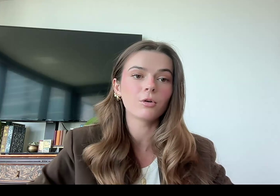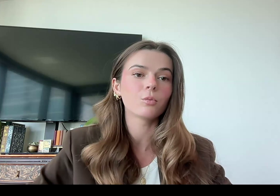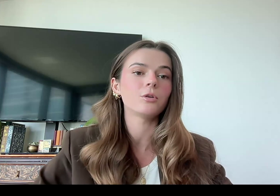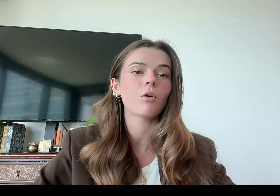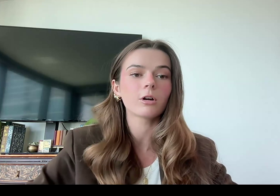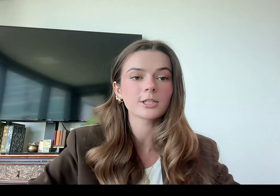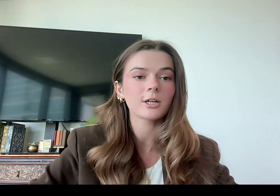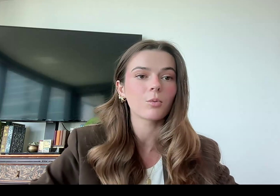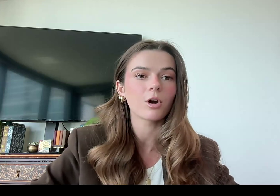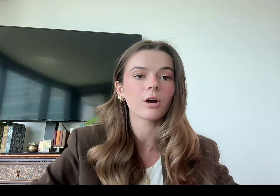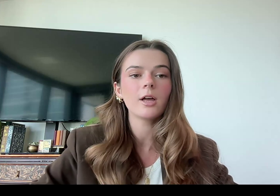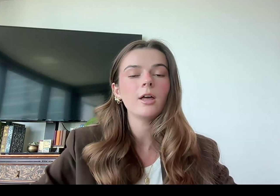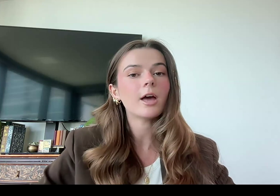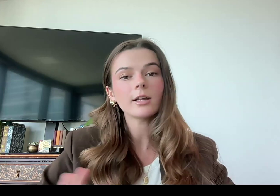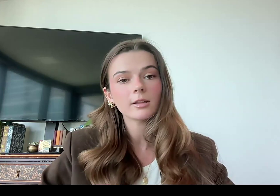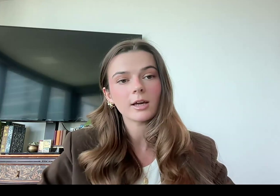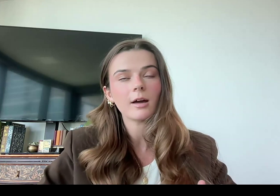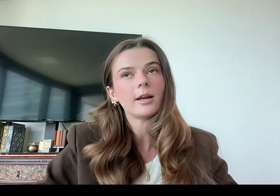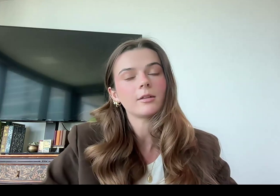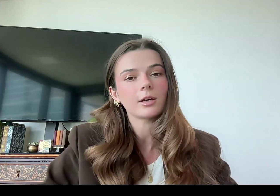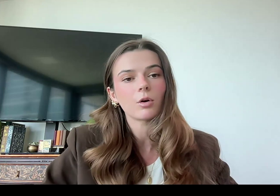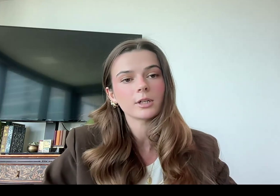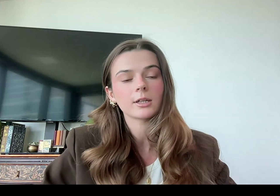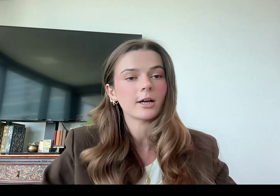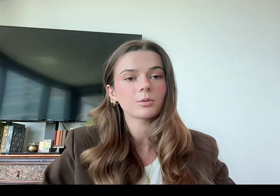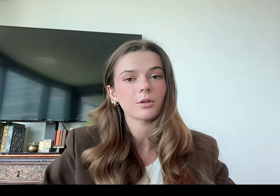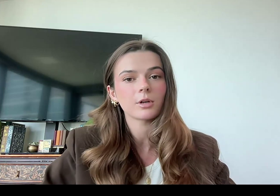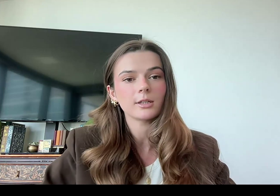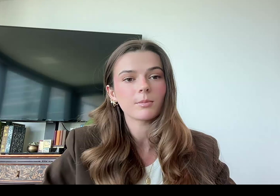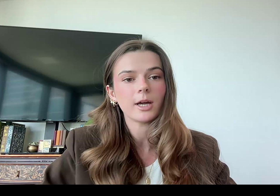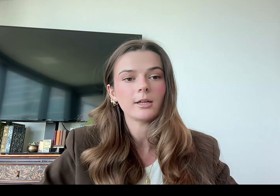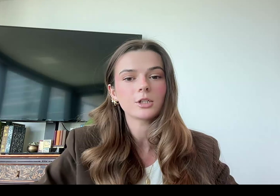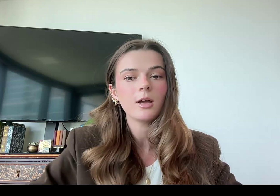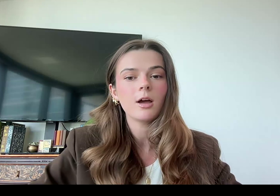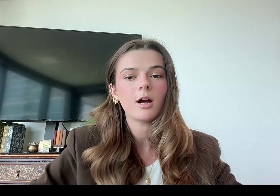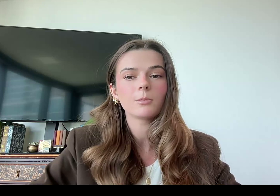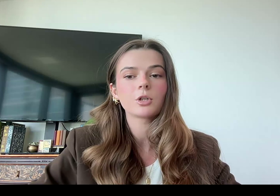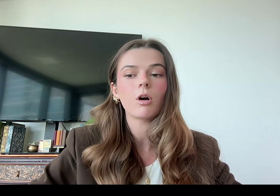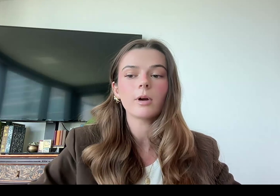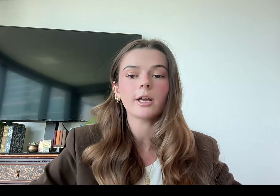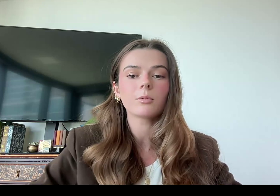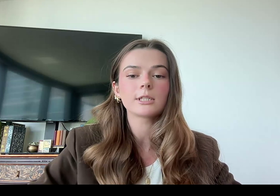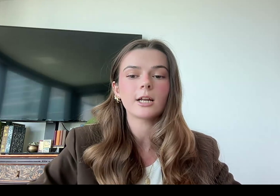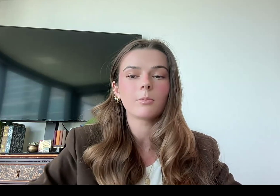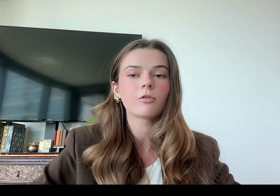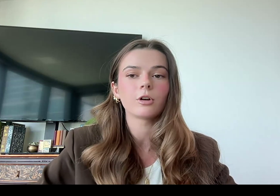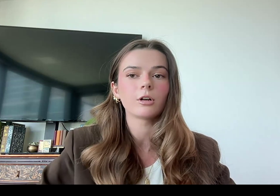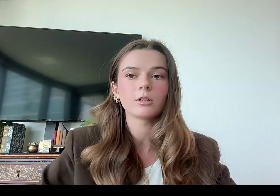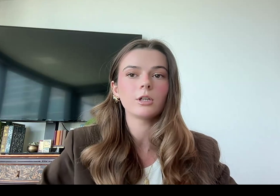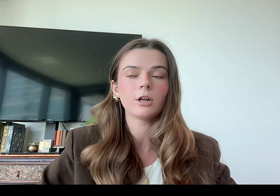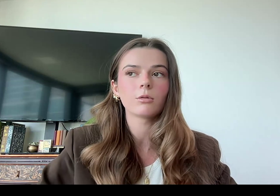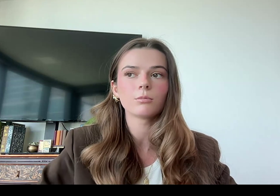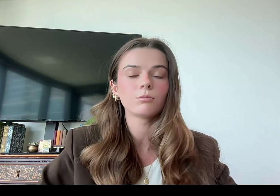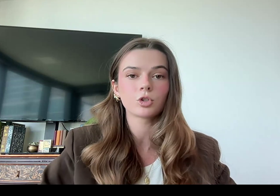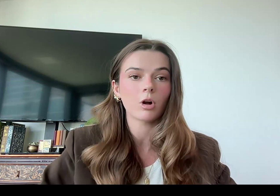come out, what new artists there were, anything at all to connect with other kids my age. So already I was set up